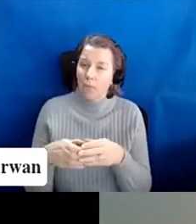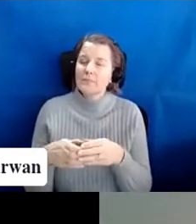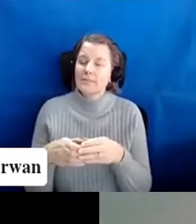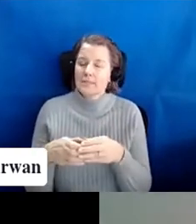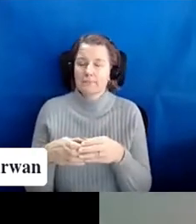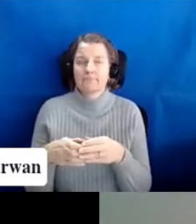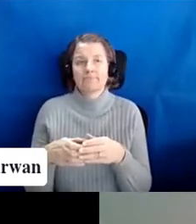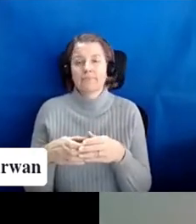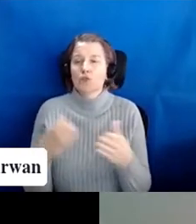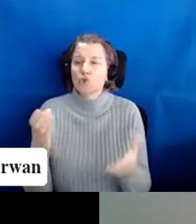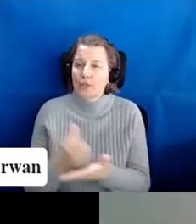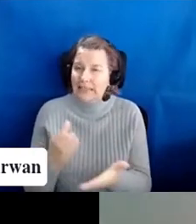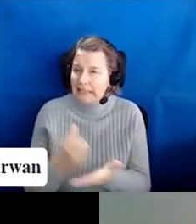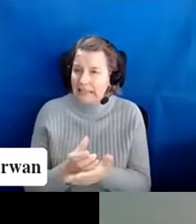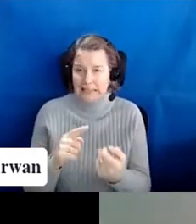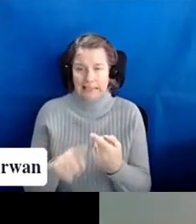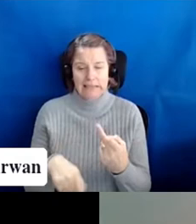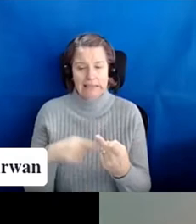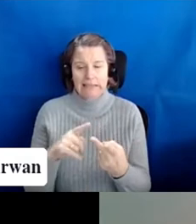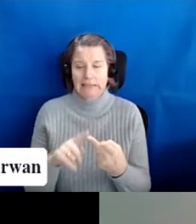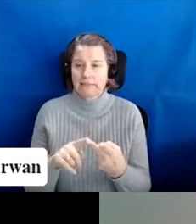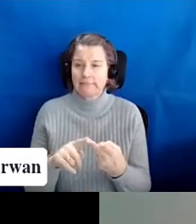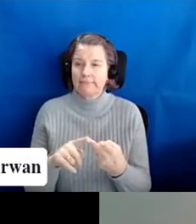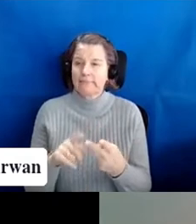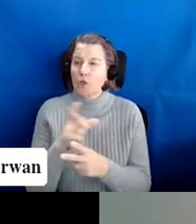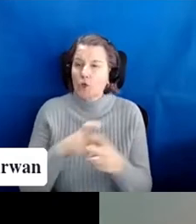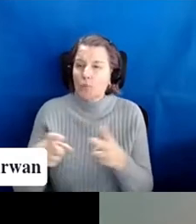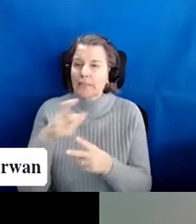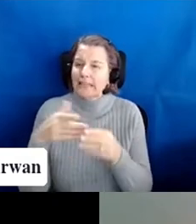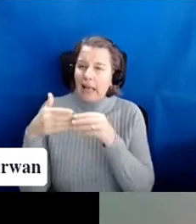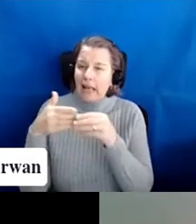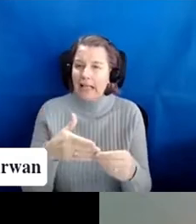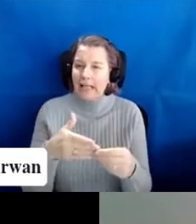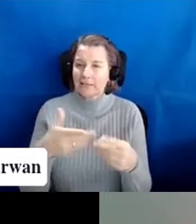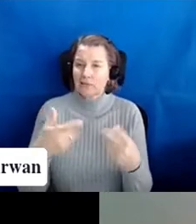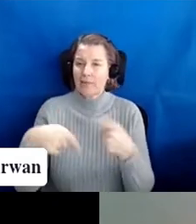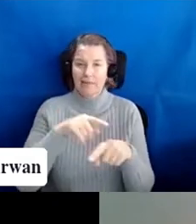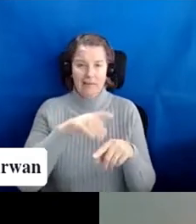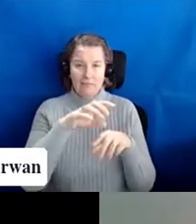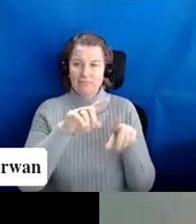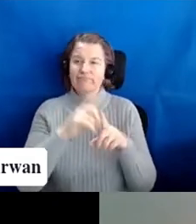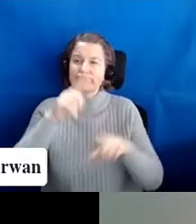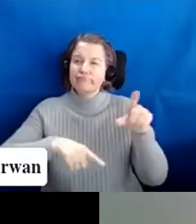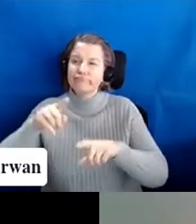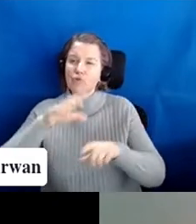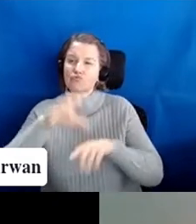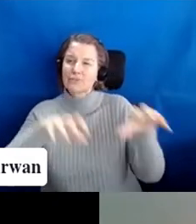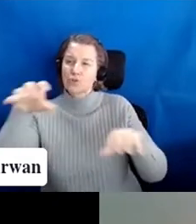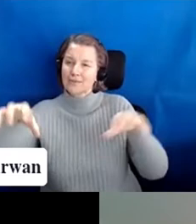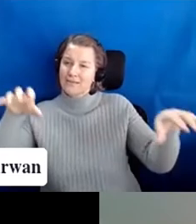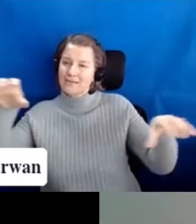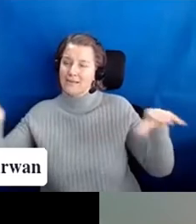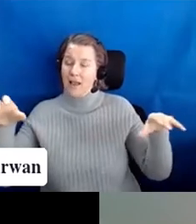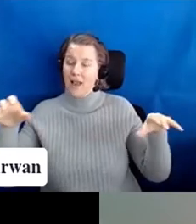on charities, on community leads within the various regions we worked in within Wales. And